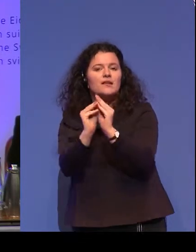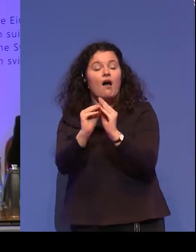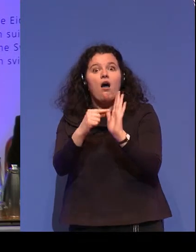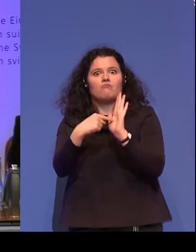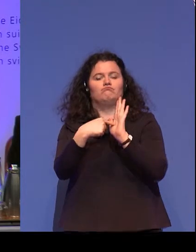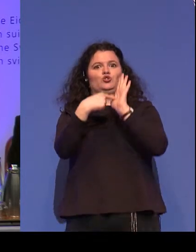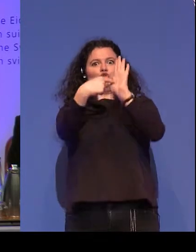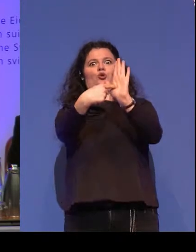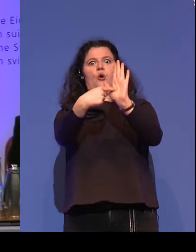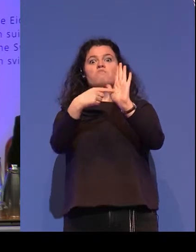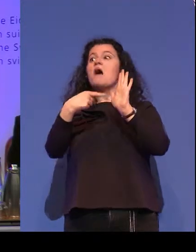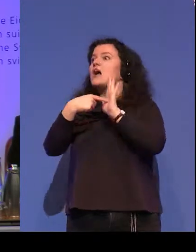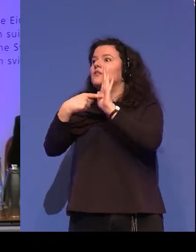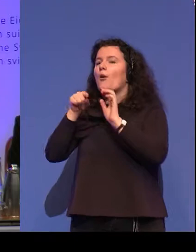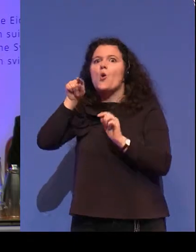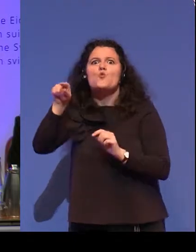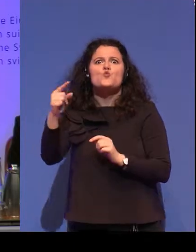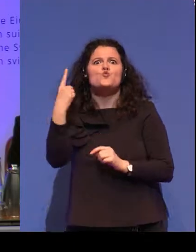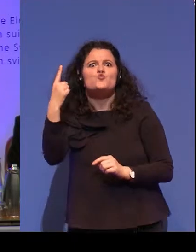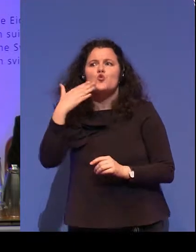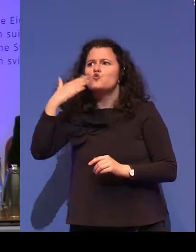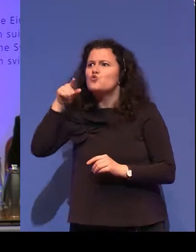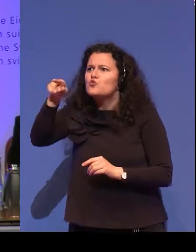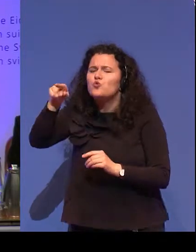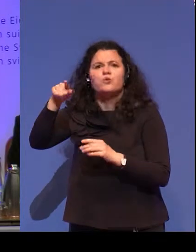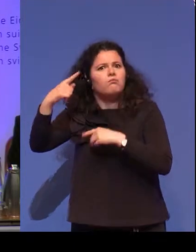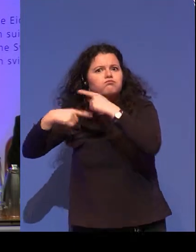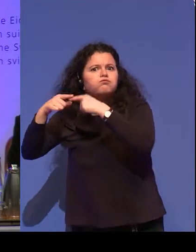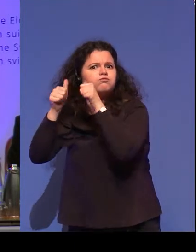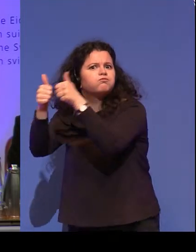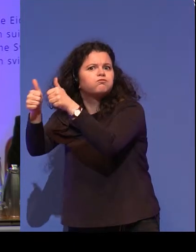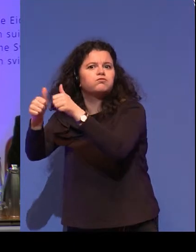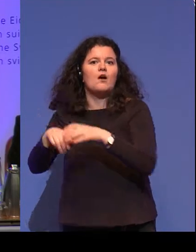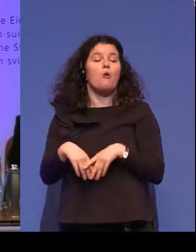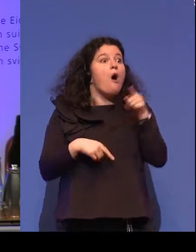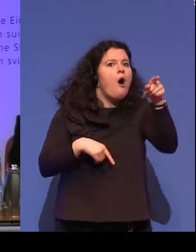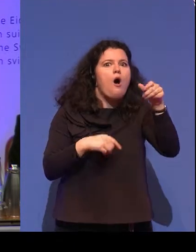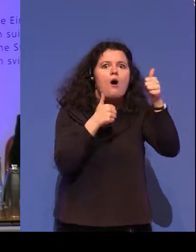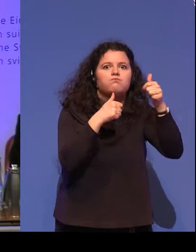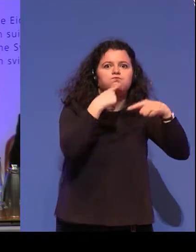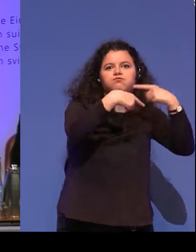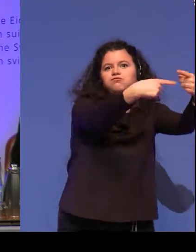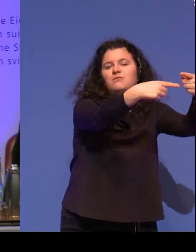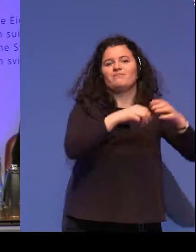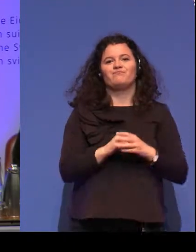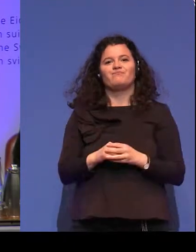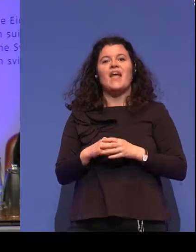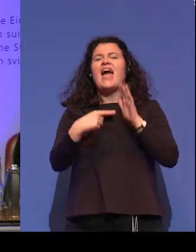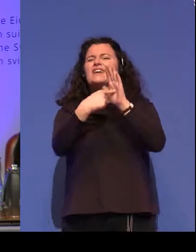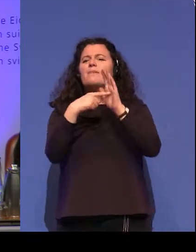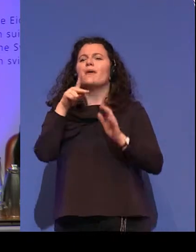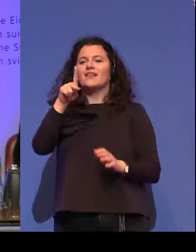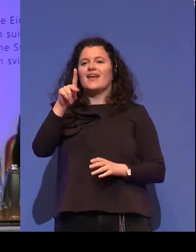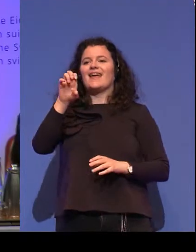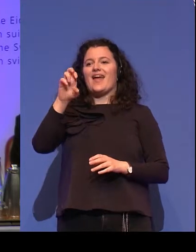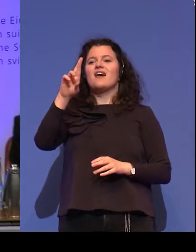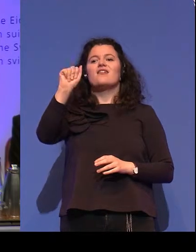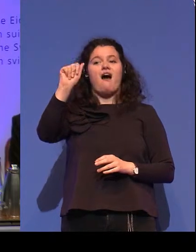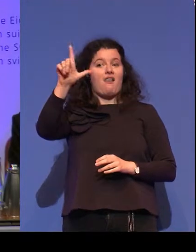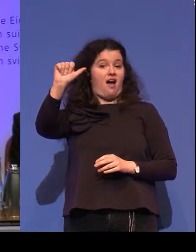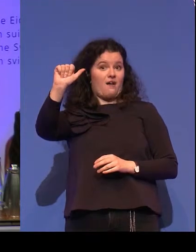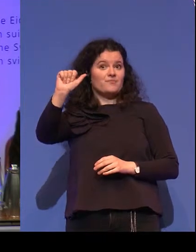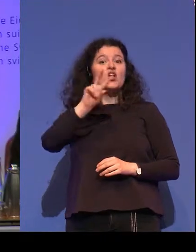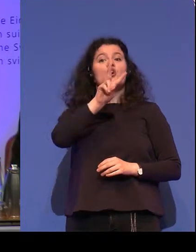some interesting new directions. So for example, in Kerala, after the 2019